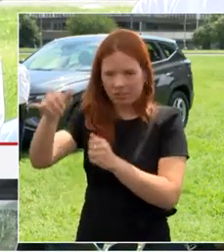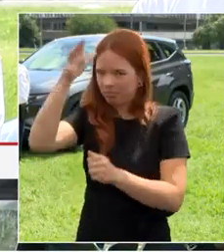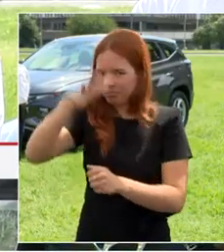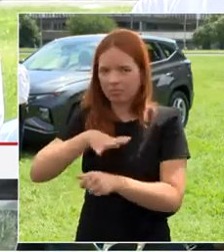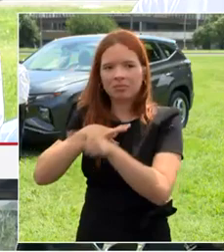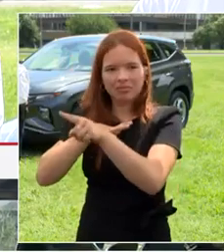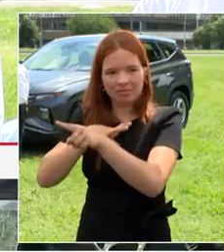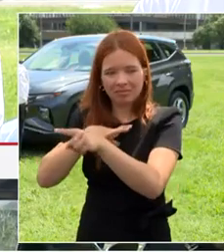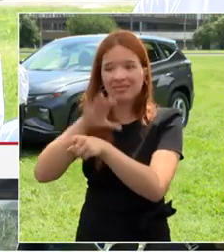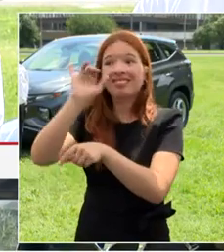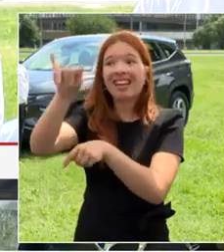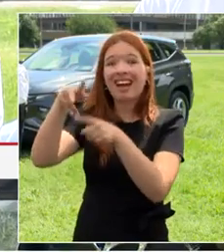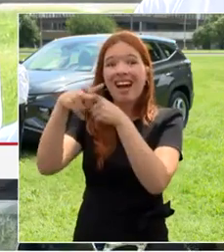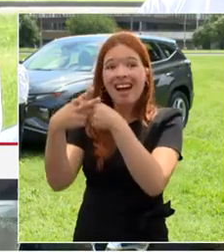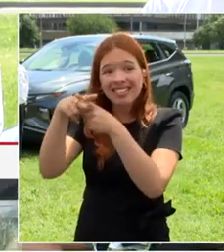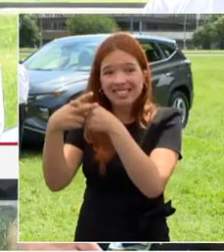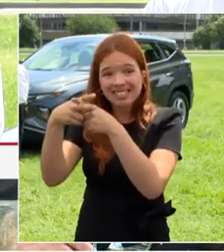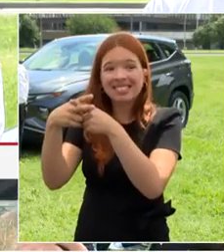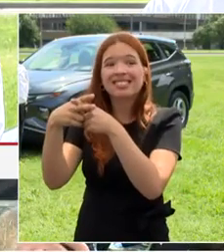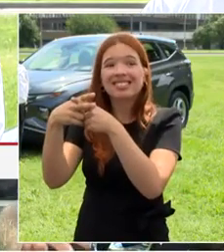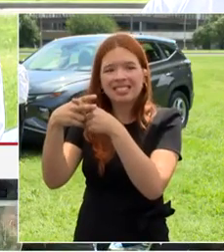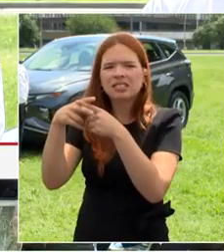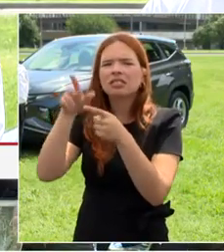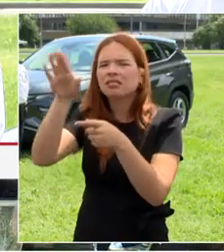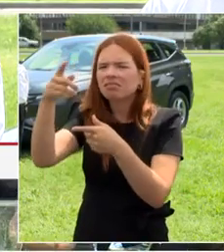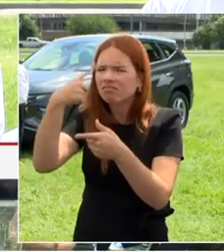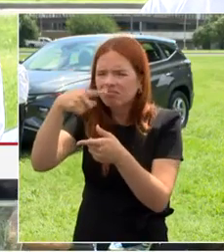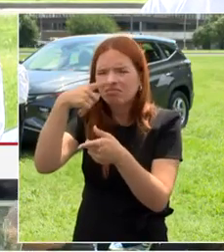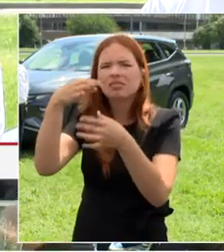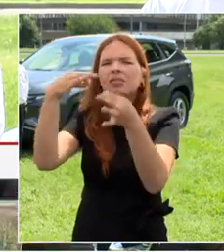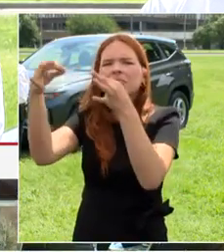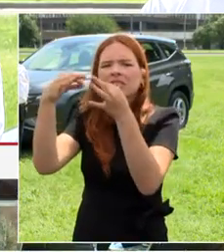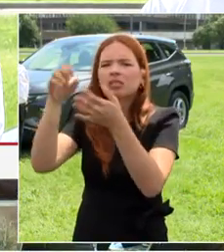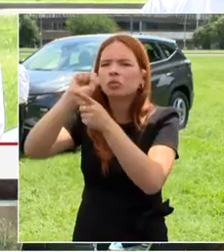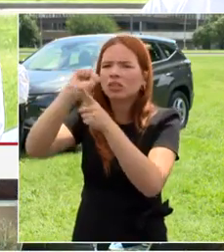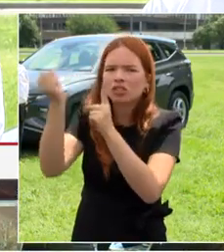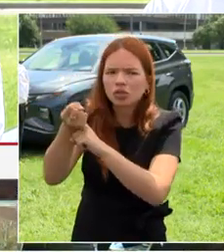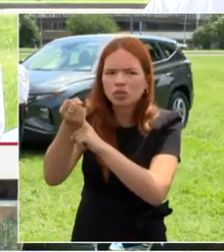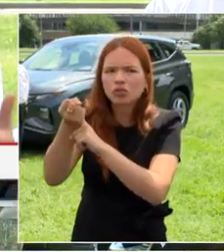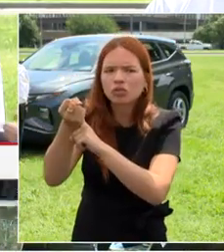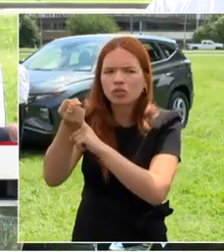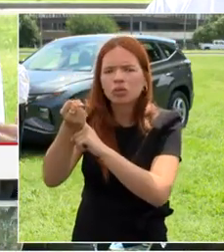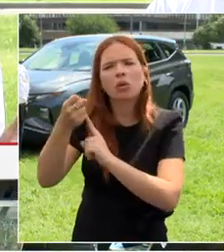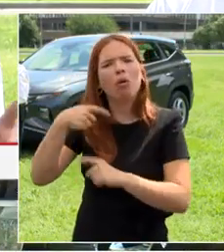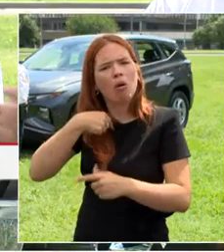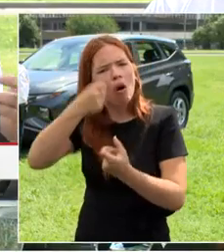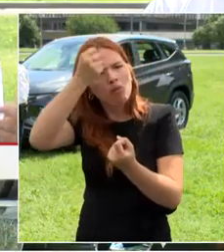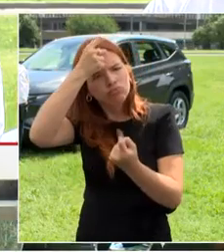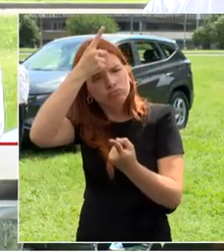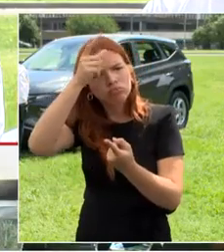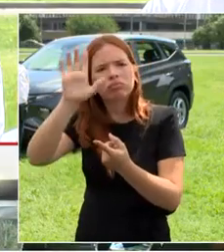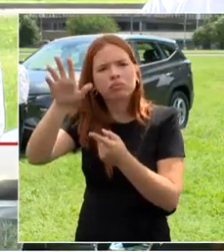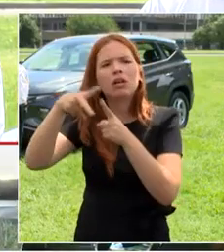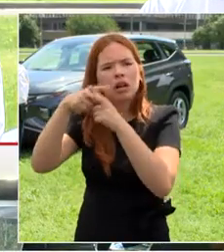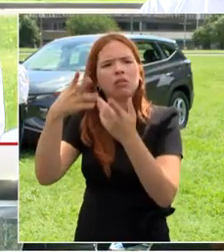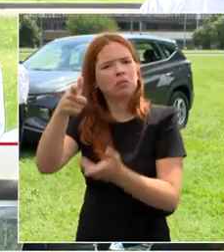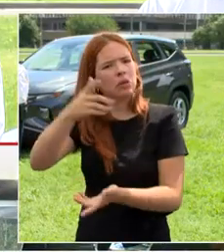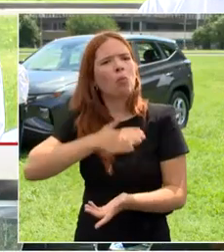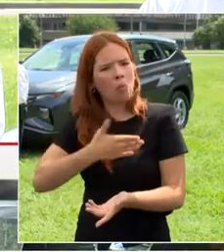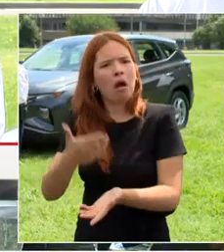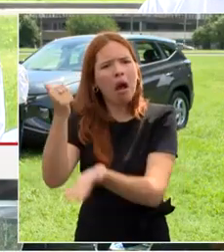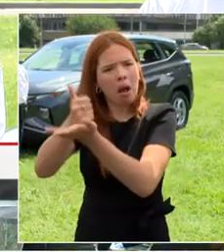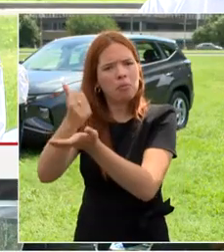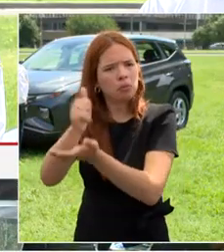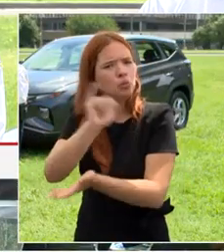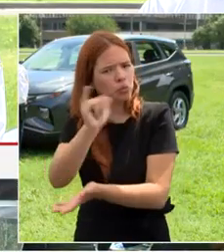that he's at, as long as he's at a Hyundai dealer. So they have the equipment to do it. And so with service parts and coming in, Ira can get back to you, but I